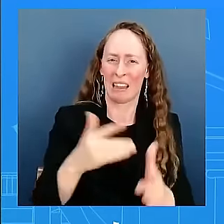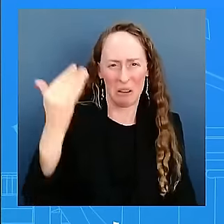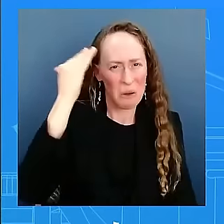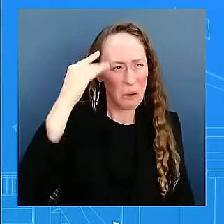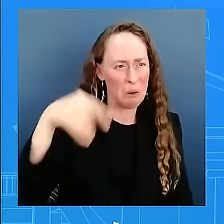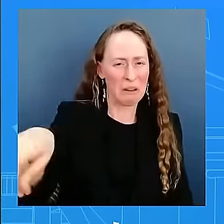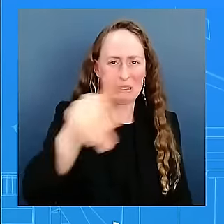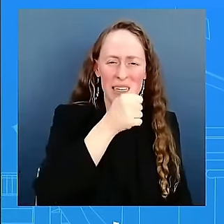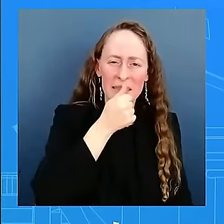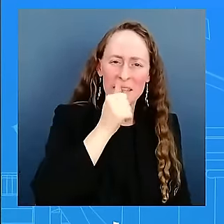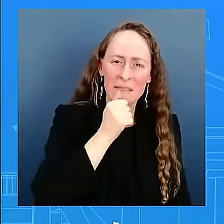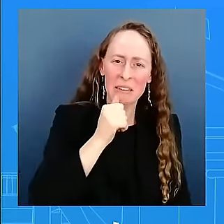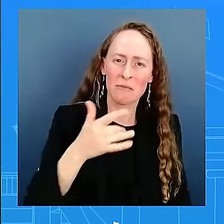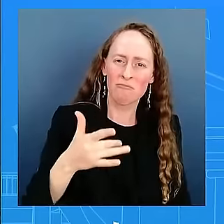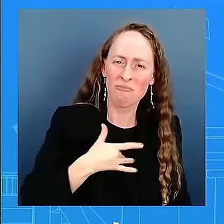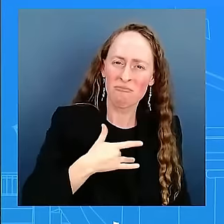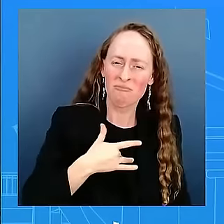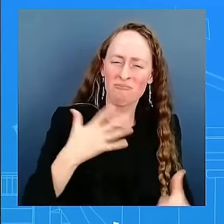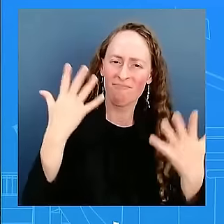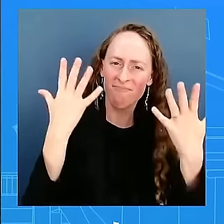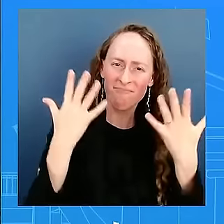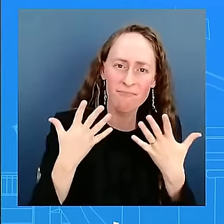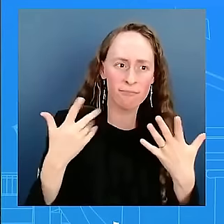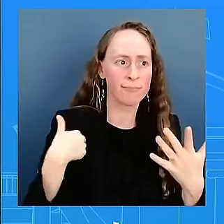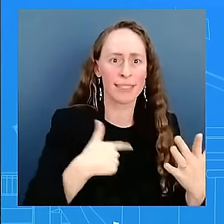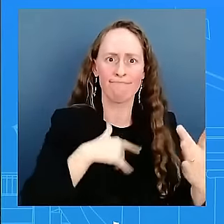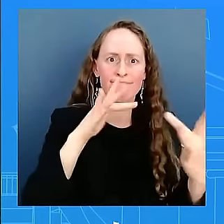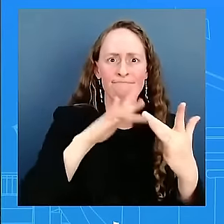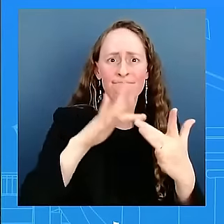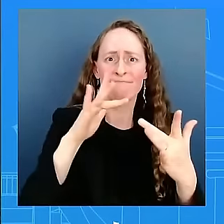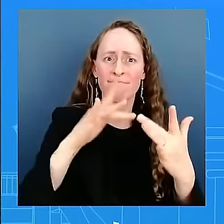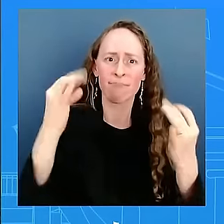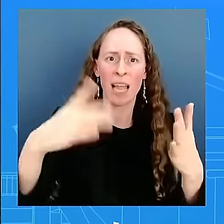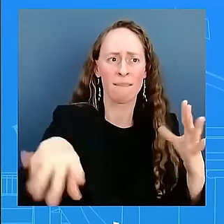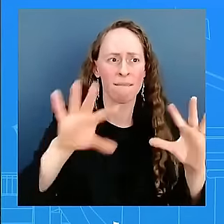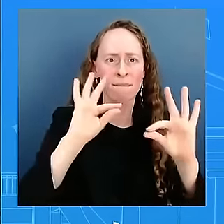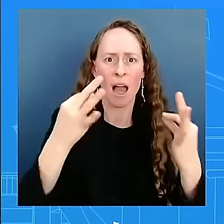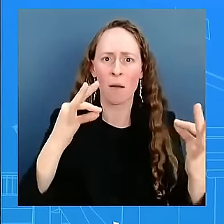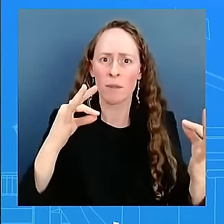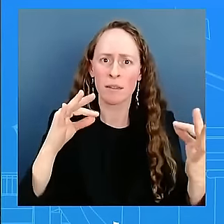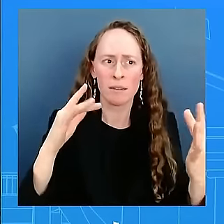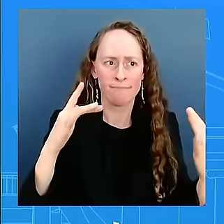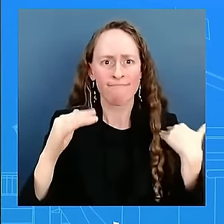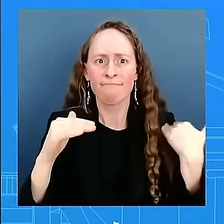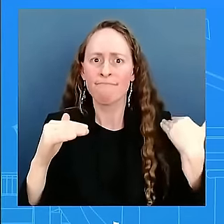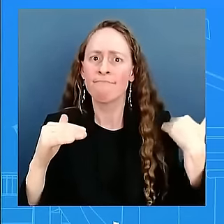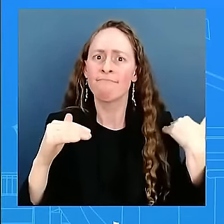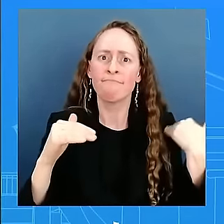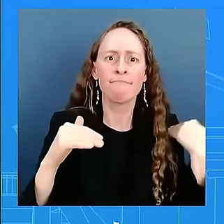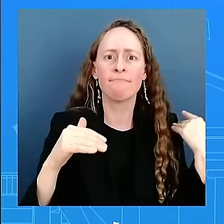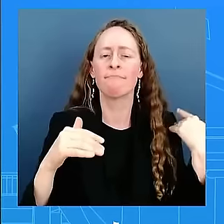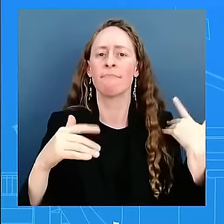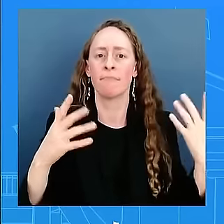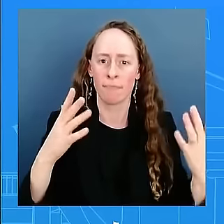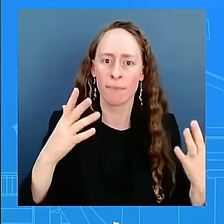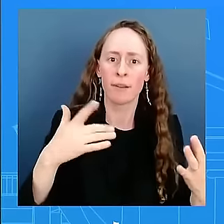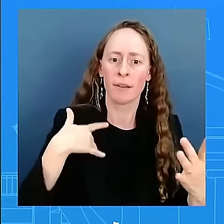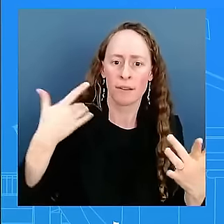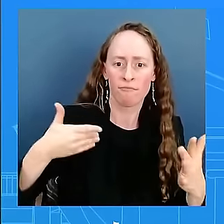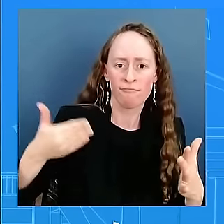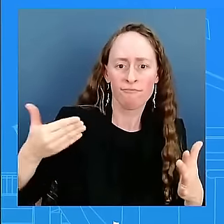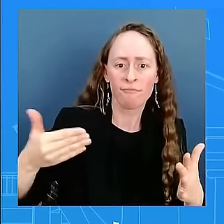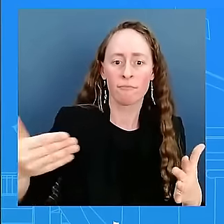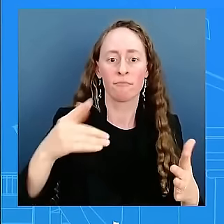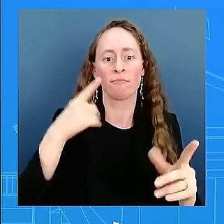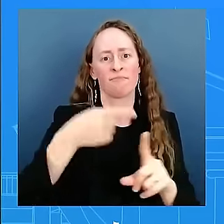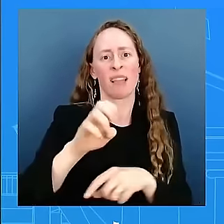with them. I spent a lot of time with the families of Evan and Paul and Alsu. And most of the time, as you can imagine,